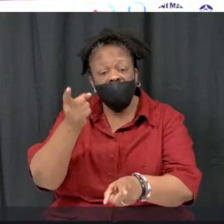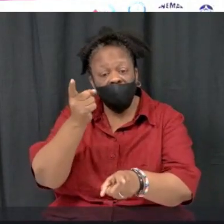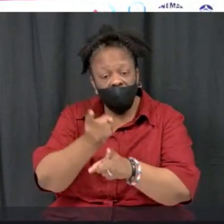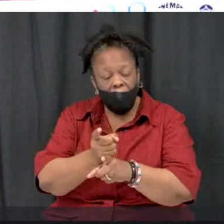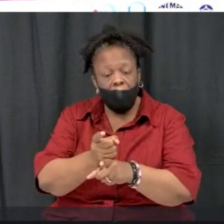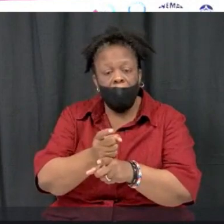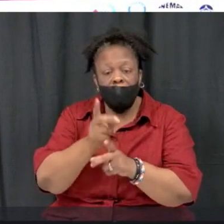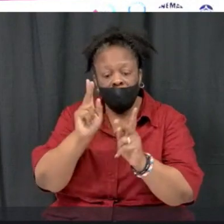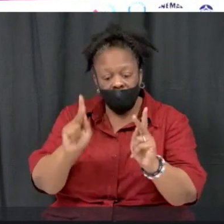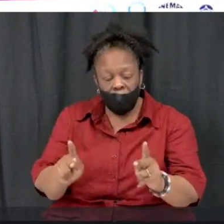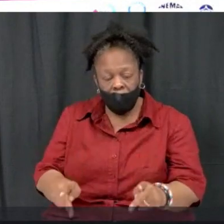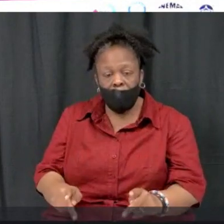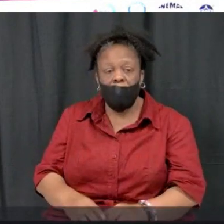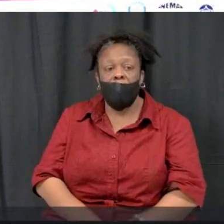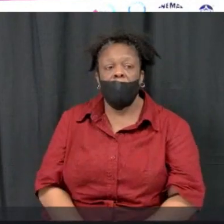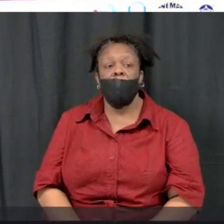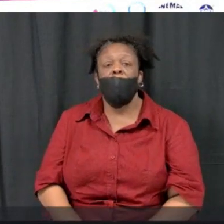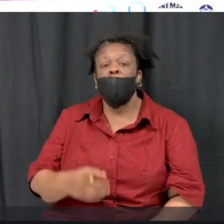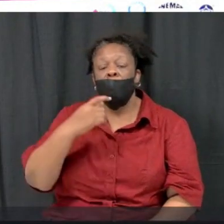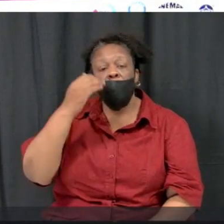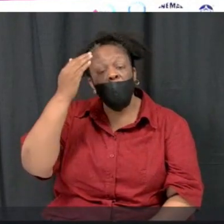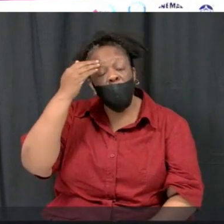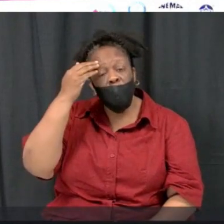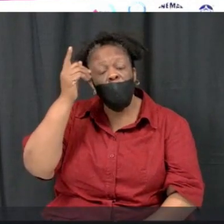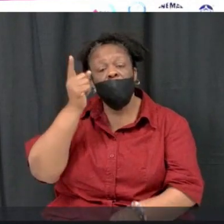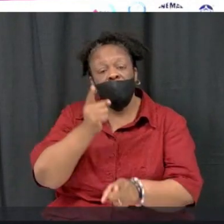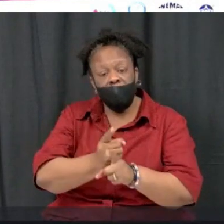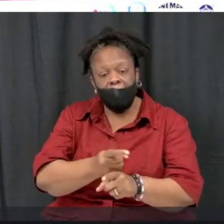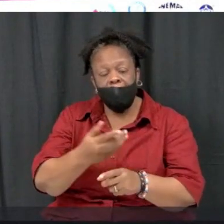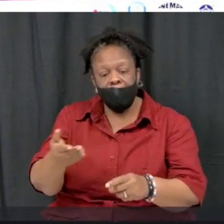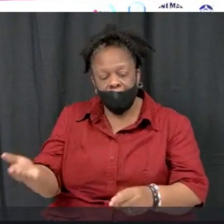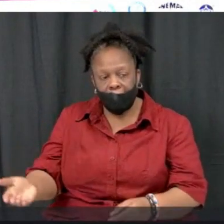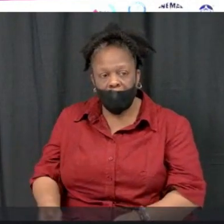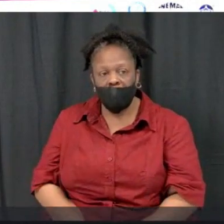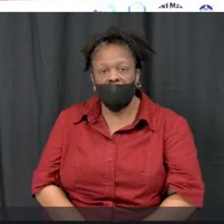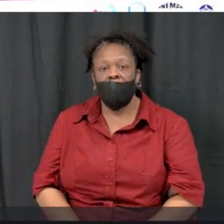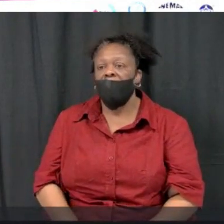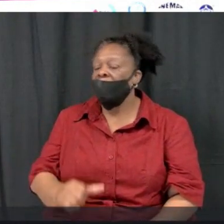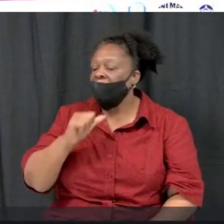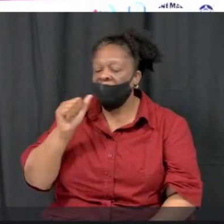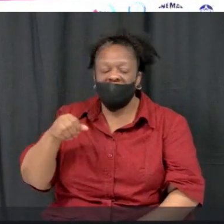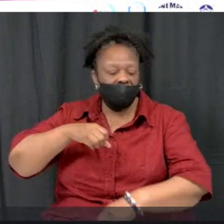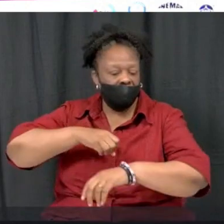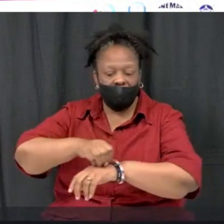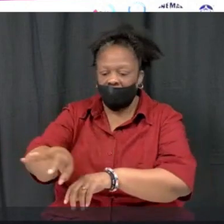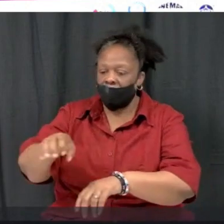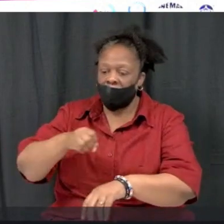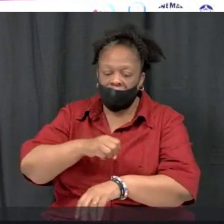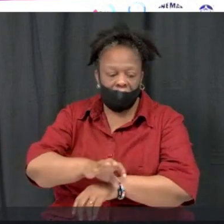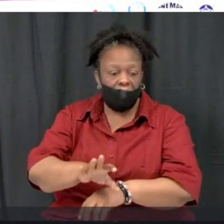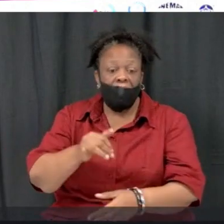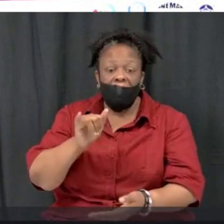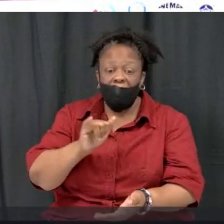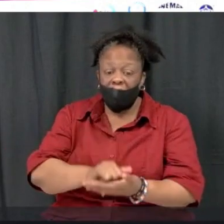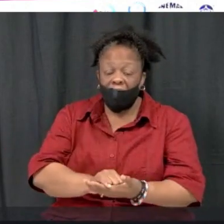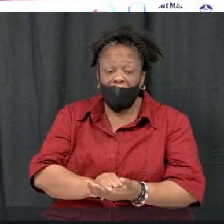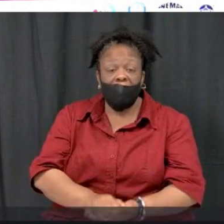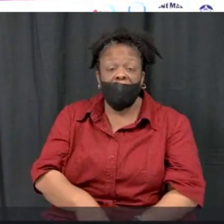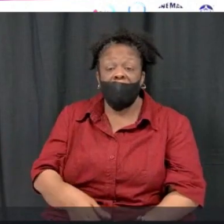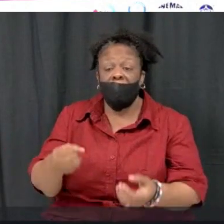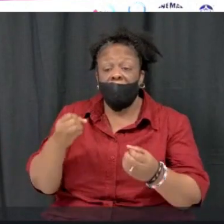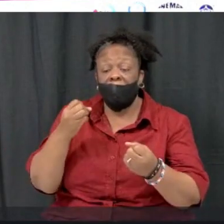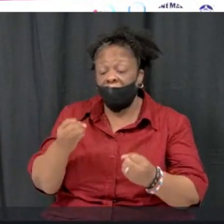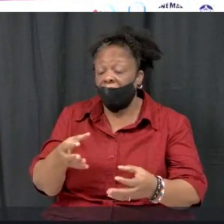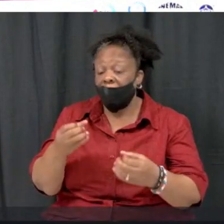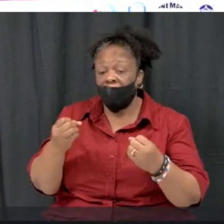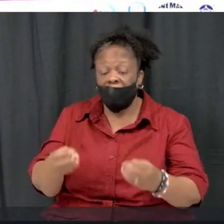are the authorities and not news sources that you can trust. Social media can be a dynamic and powerful